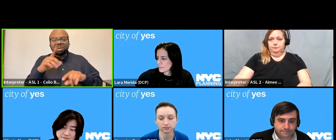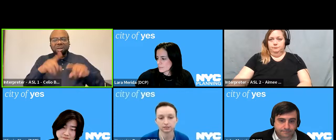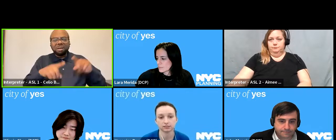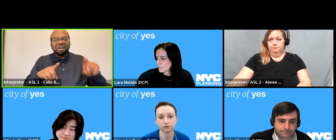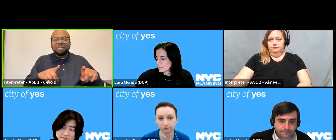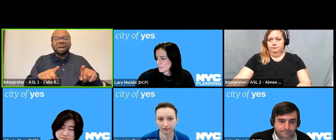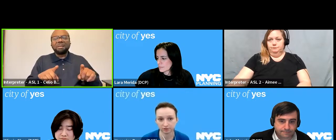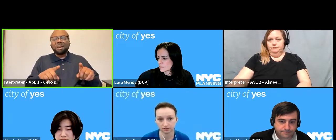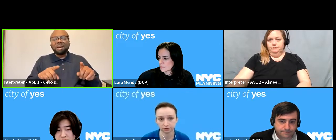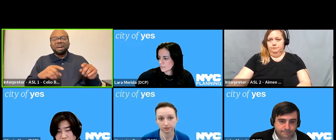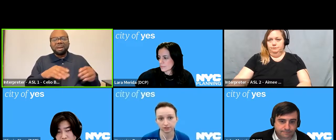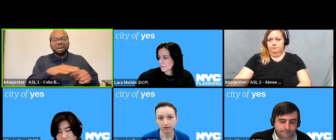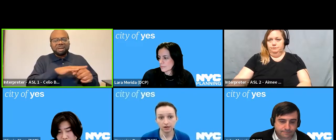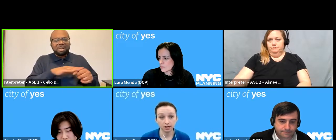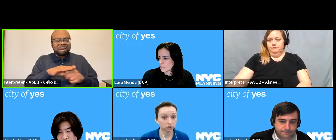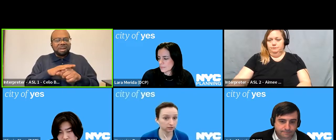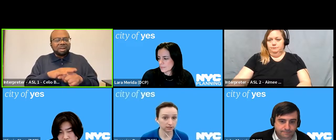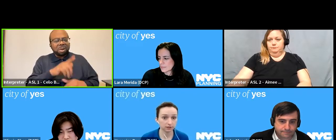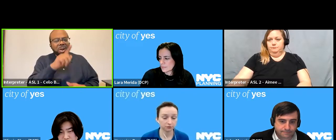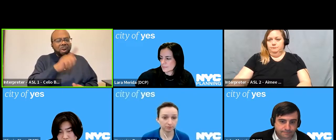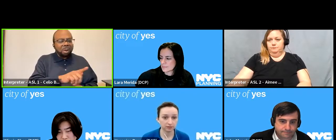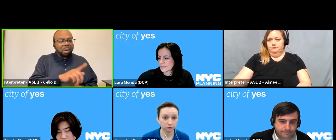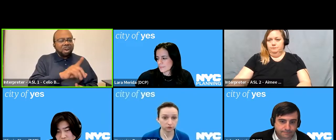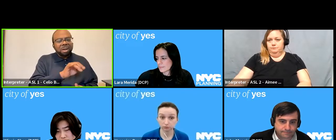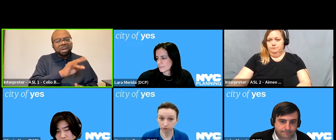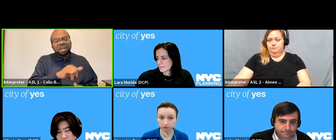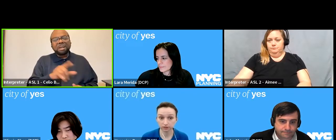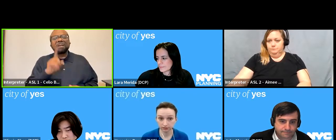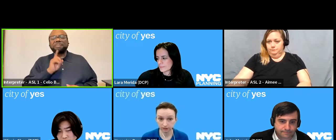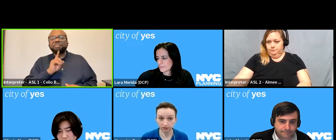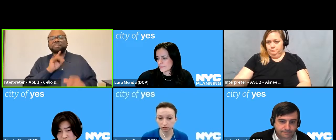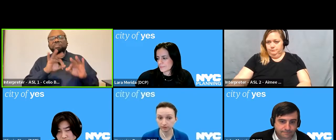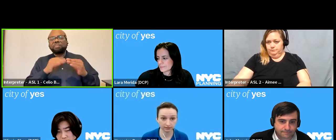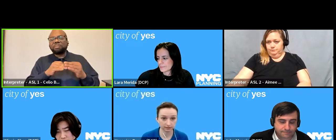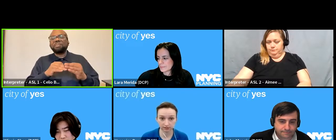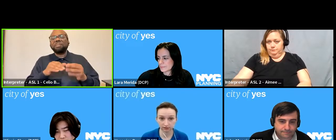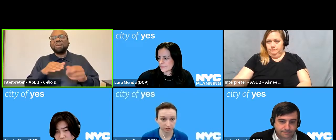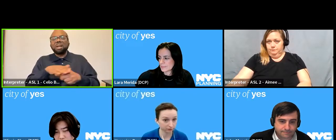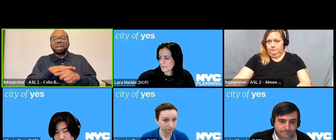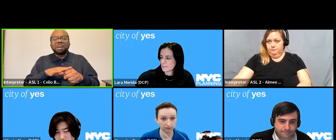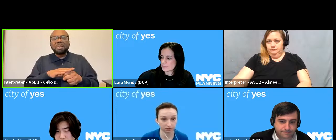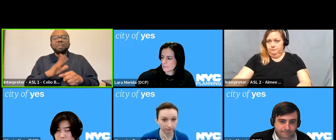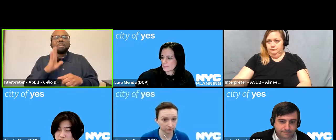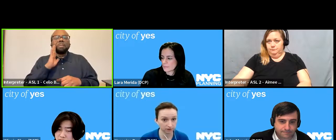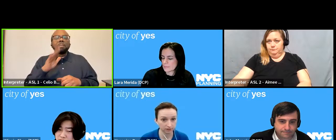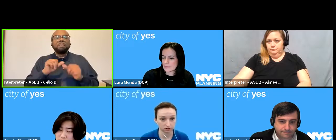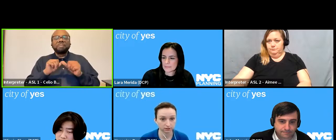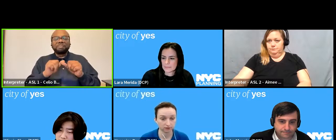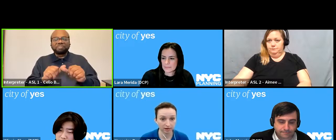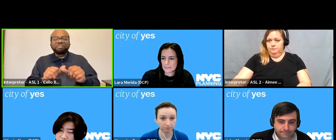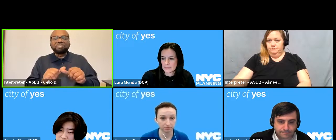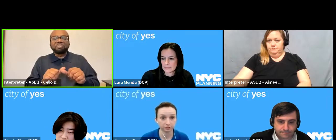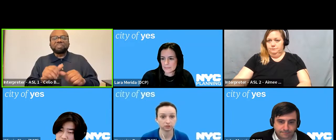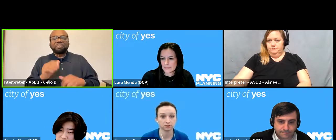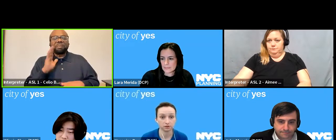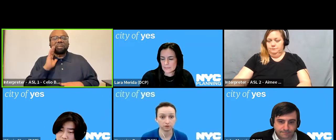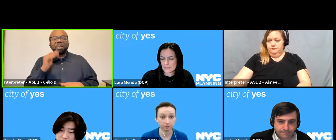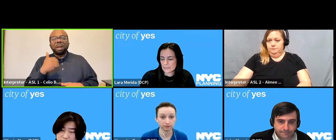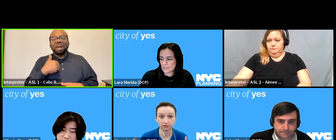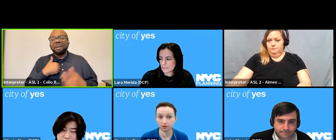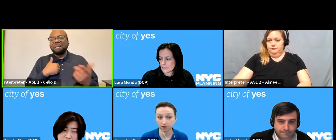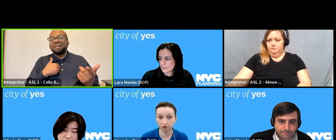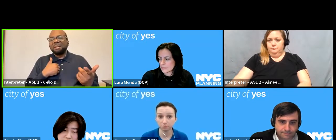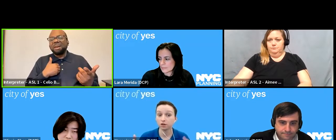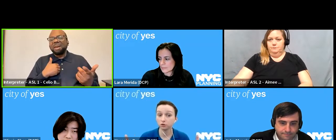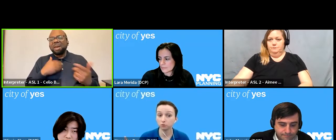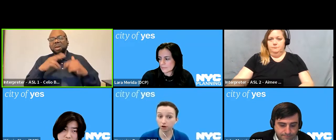density districts and single family districts. So in single family districts, which will continue to exist, there will still be single family zoning districts on the map in which the only thing